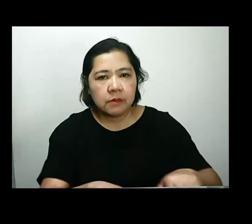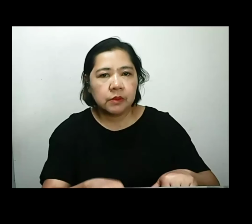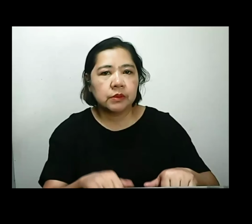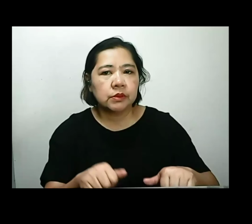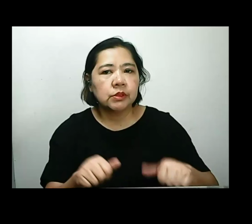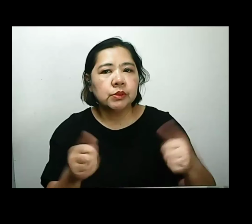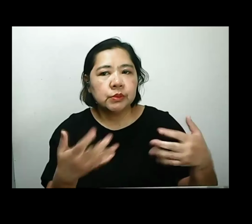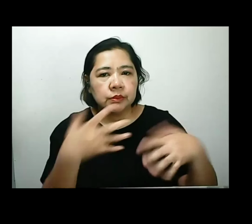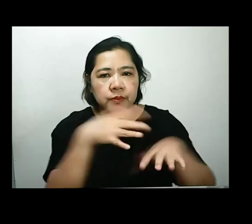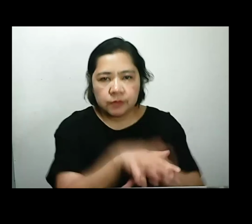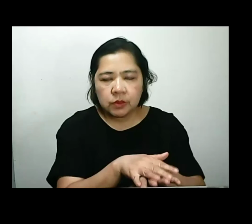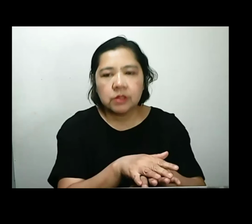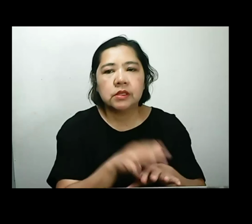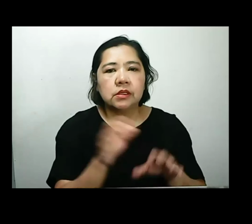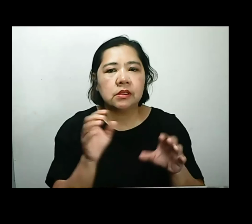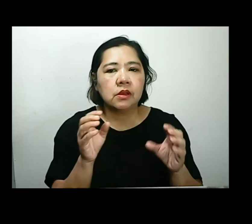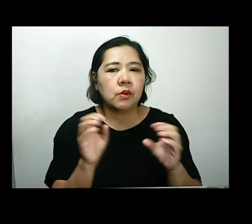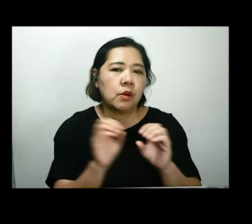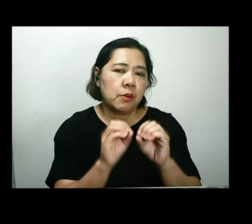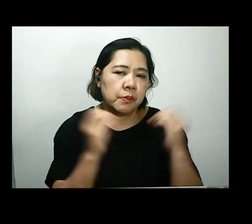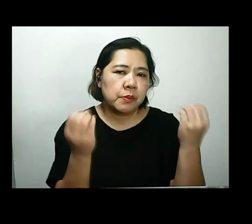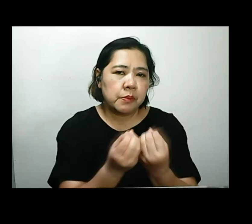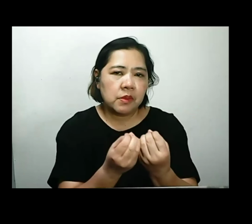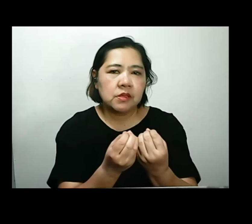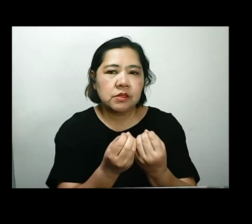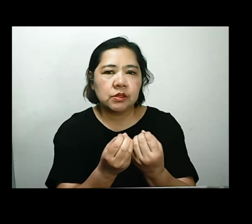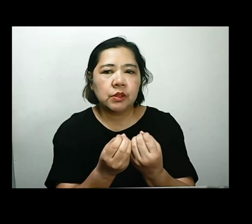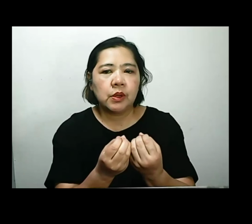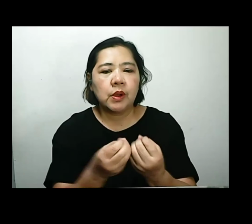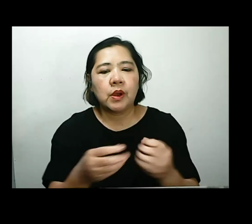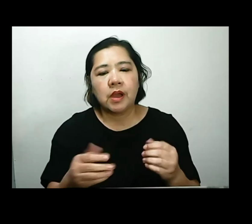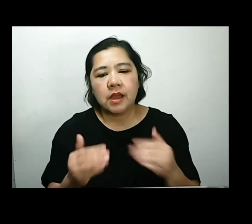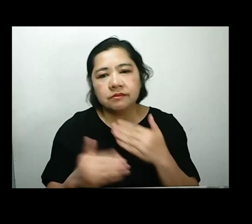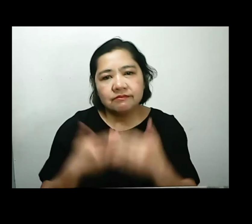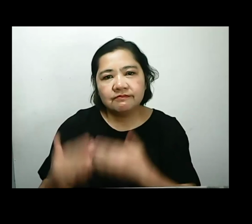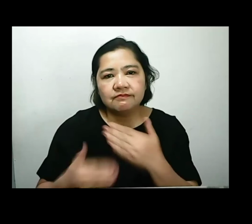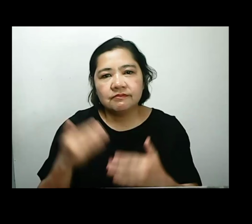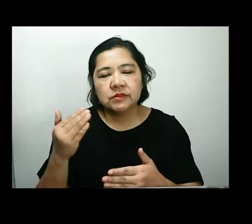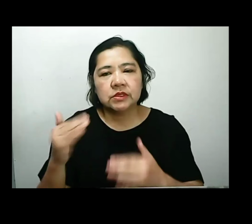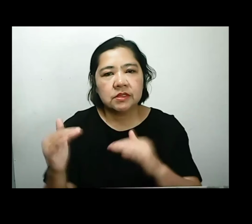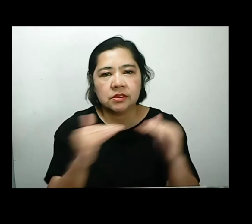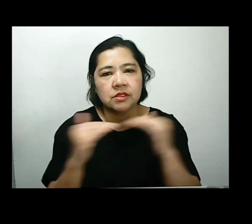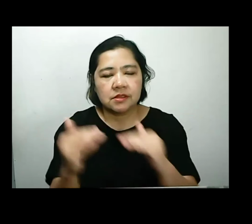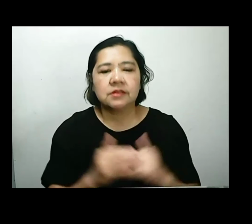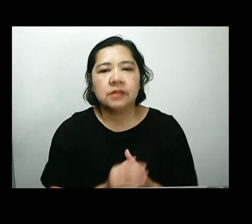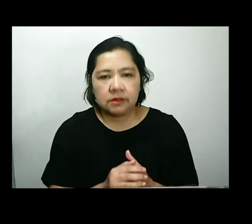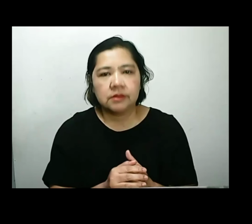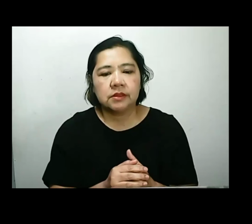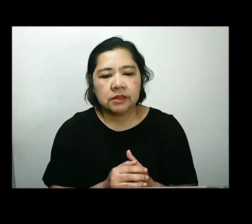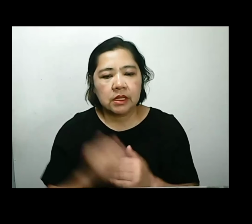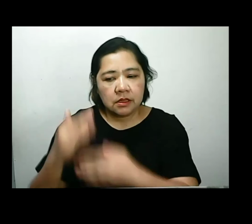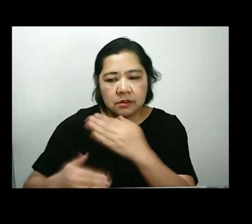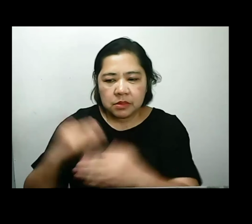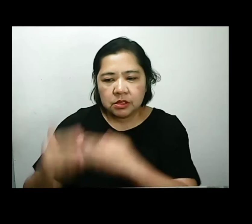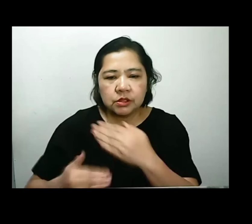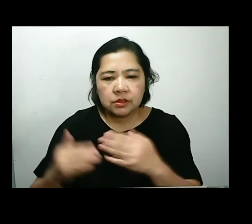incorporate in our organization and in our ways of doing things, procedural justice. We should be able to say, are our procedures fair